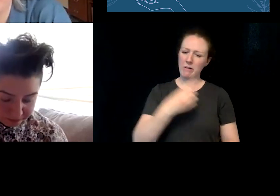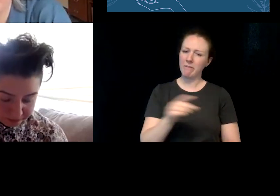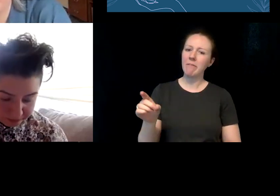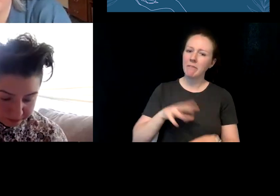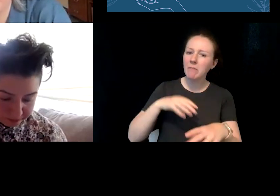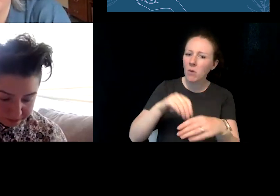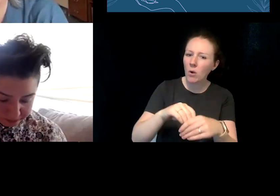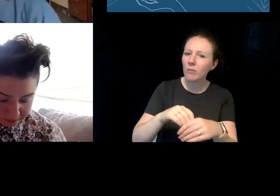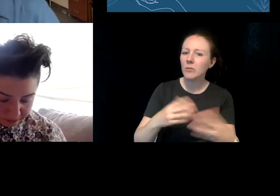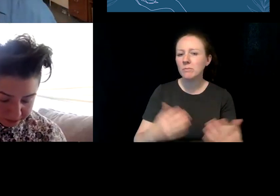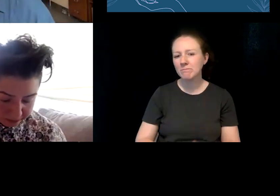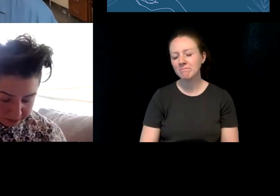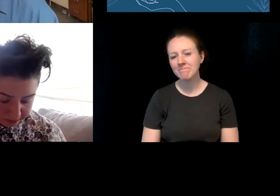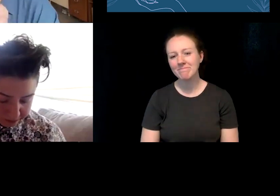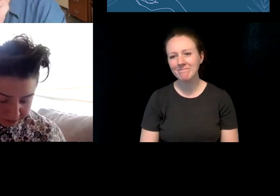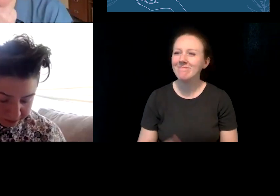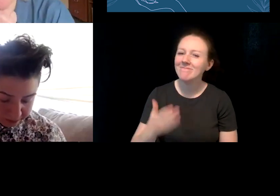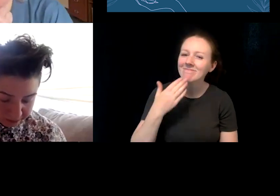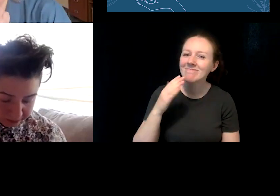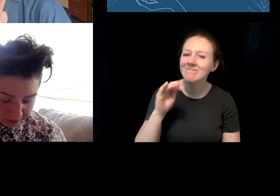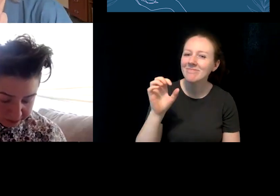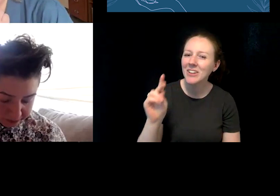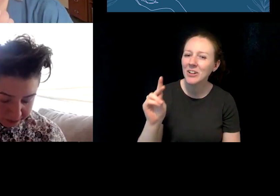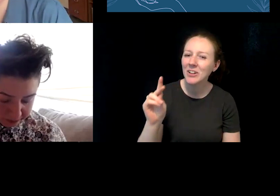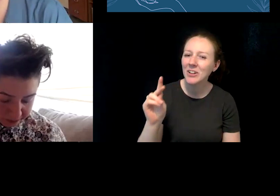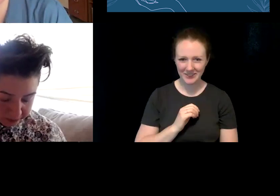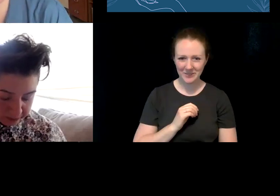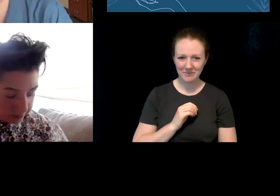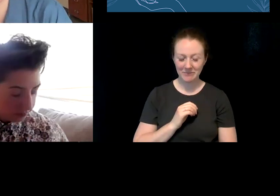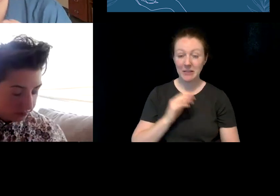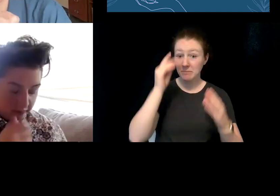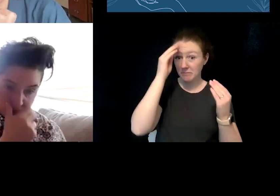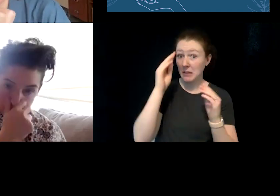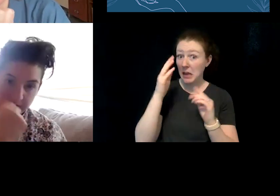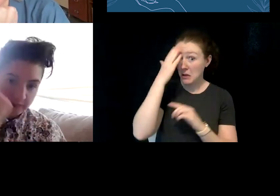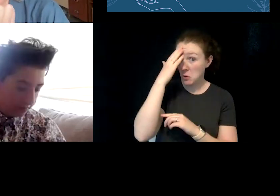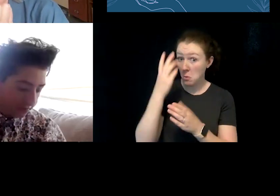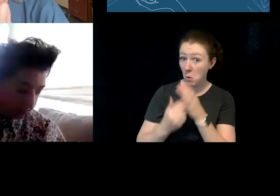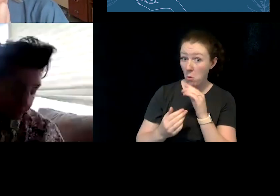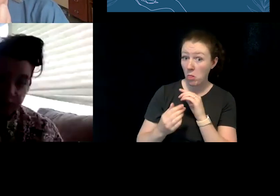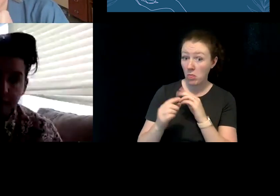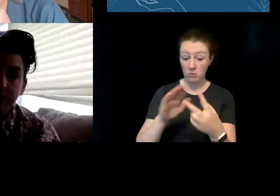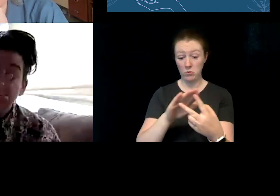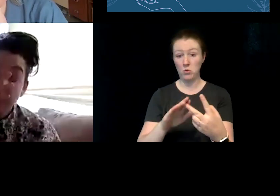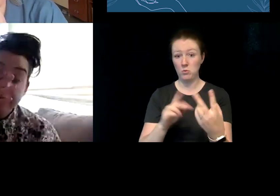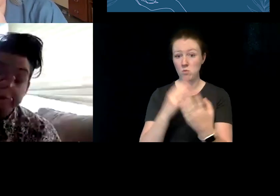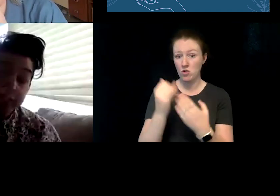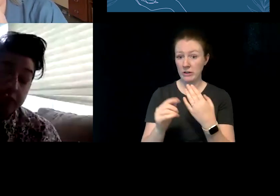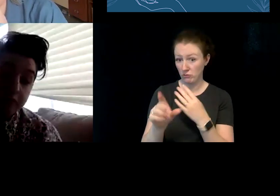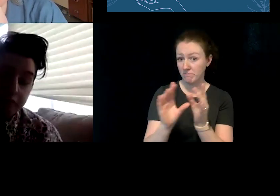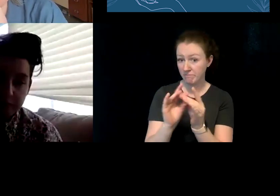yeah. Thank you, Derek. That makes me think about, because I'm familiar with both of those works, the kind